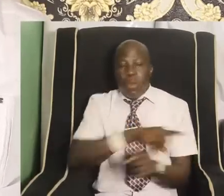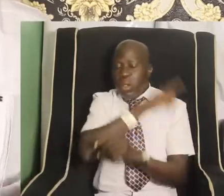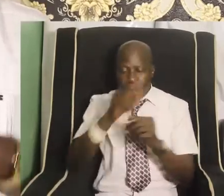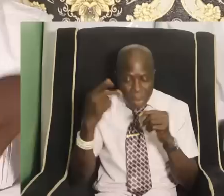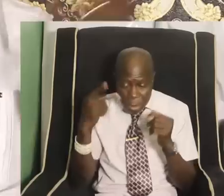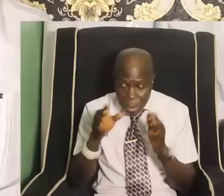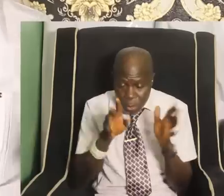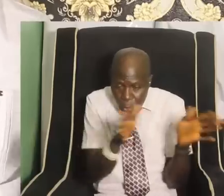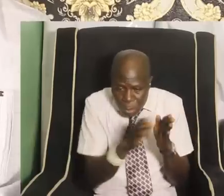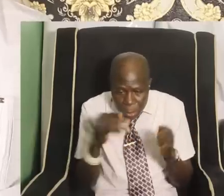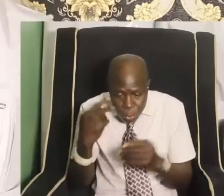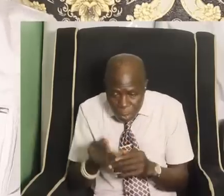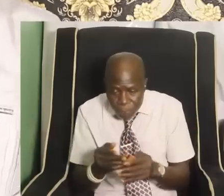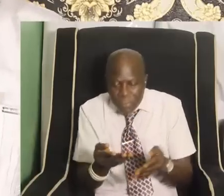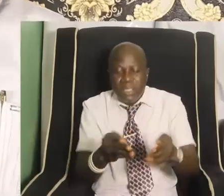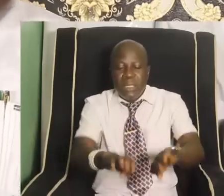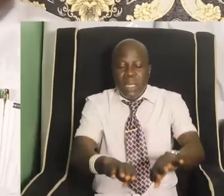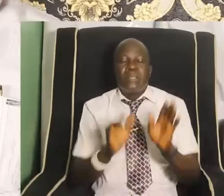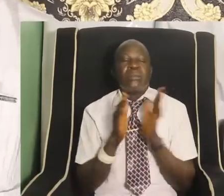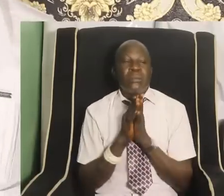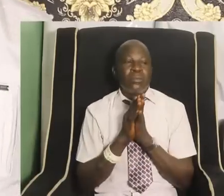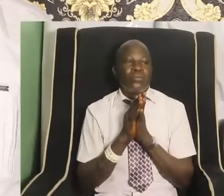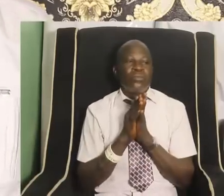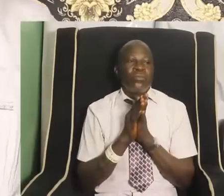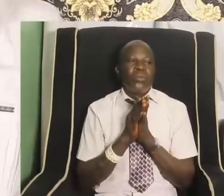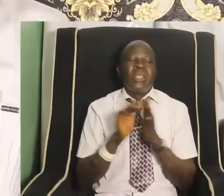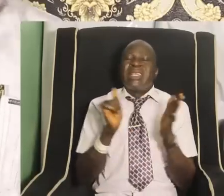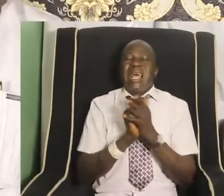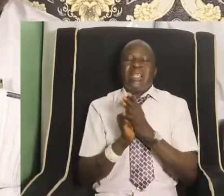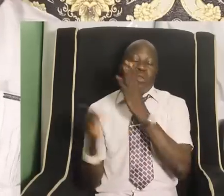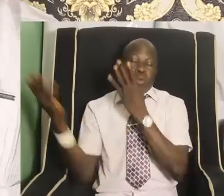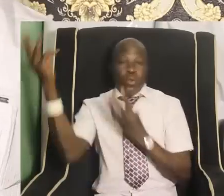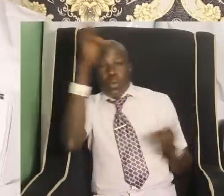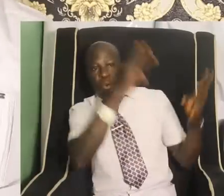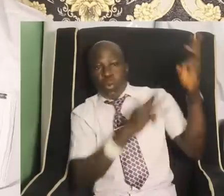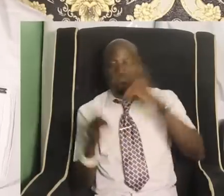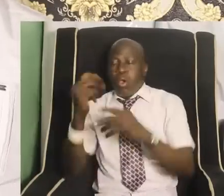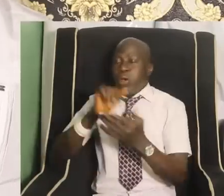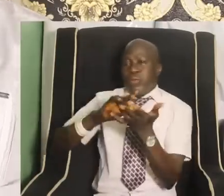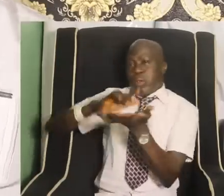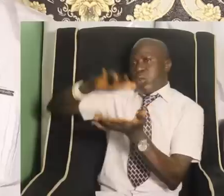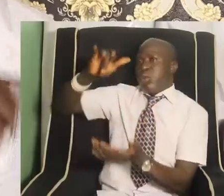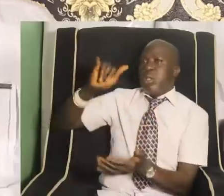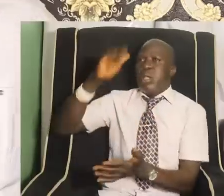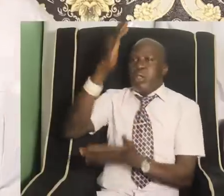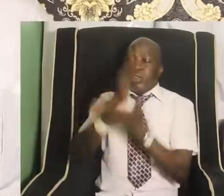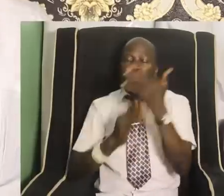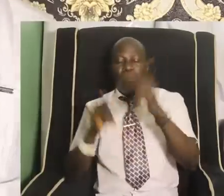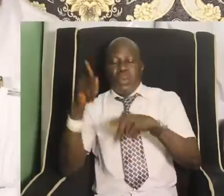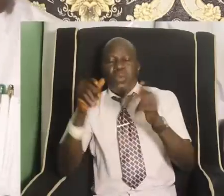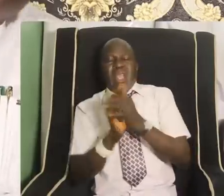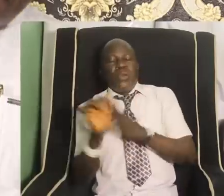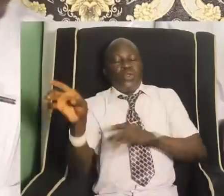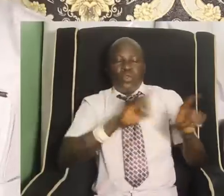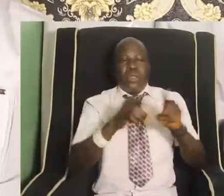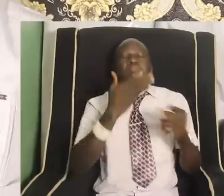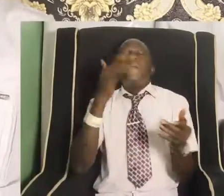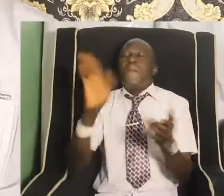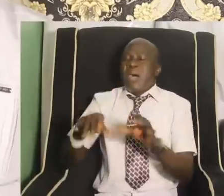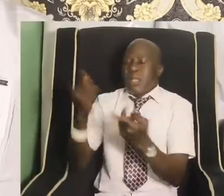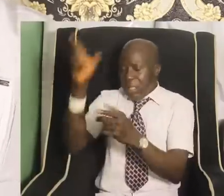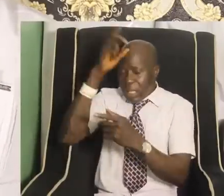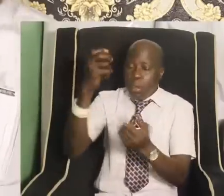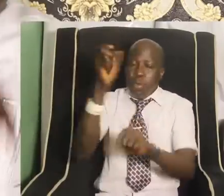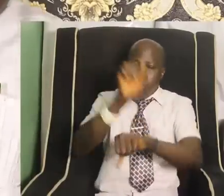when we go to that he's there. He that is the rest of glory. And what can no matter say be? Because of people that would do that